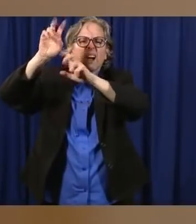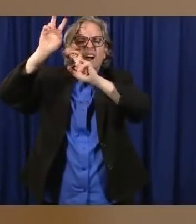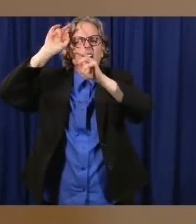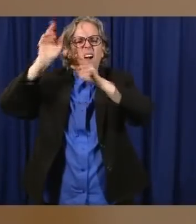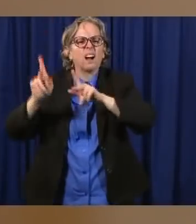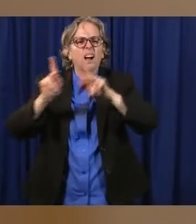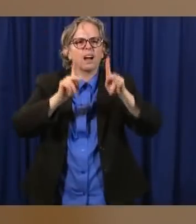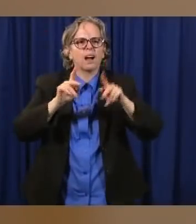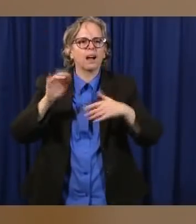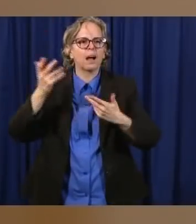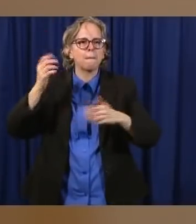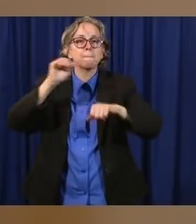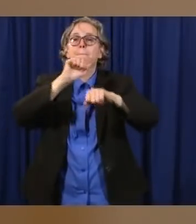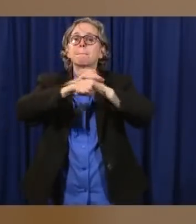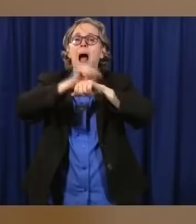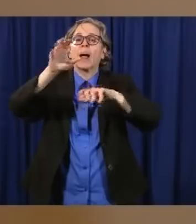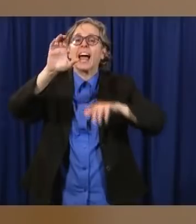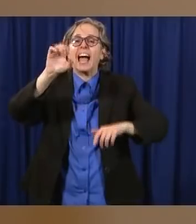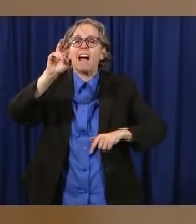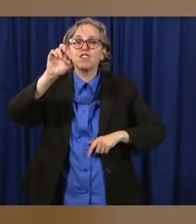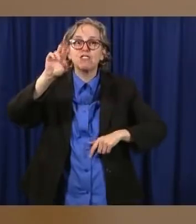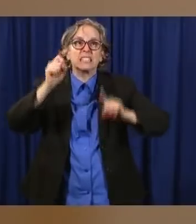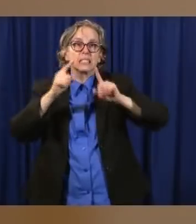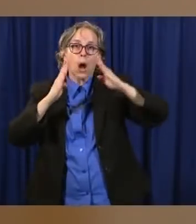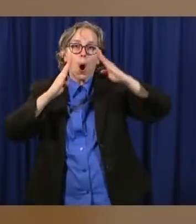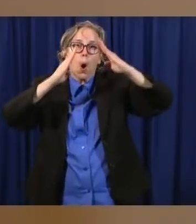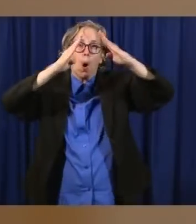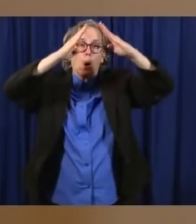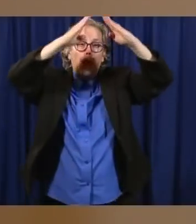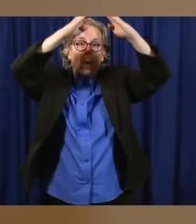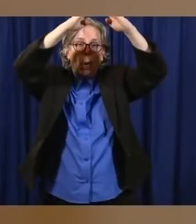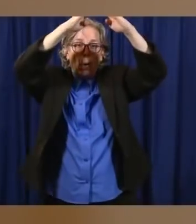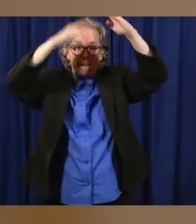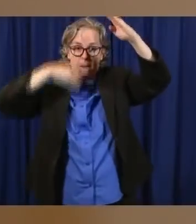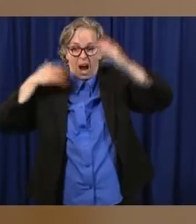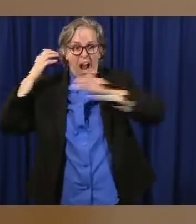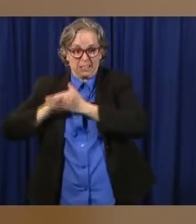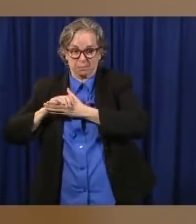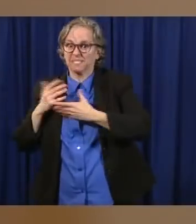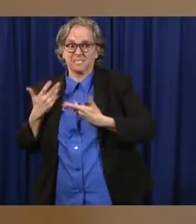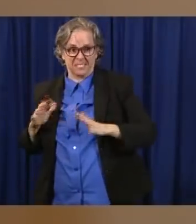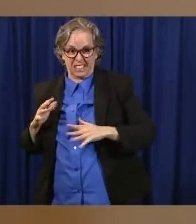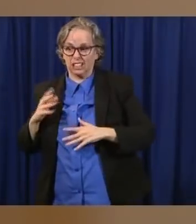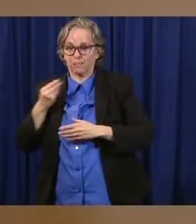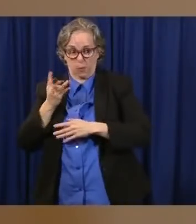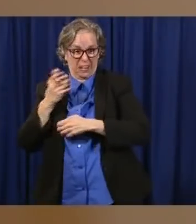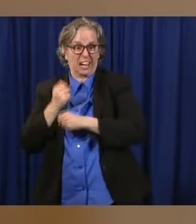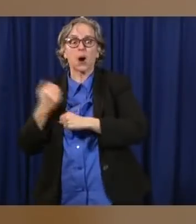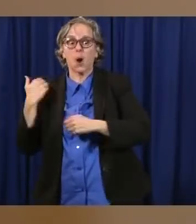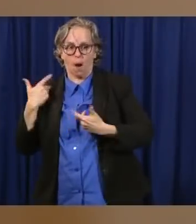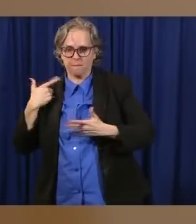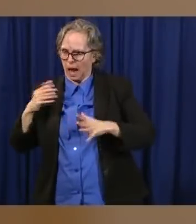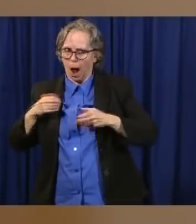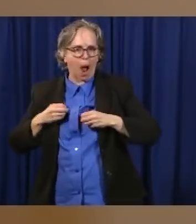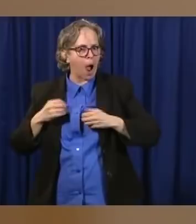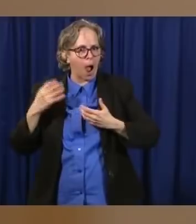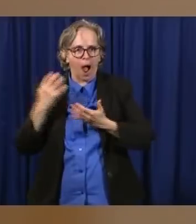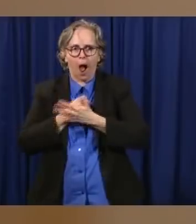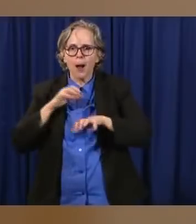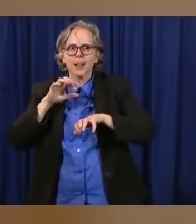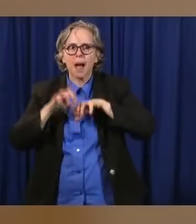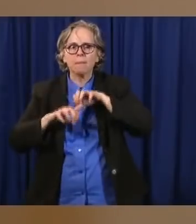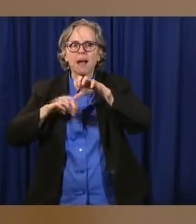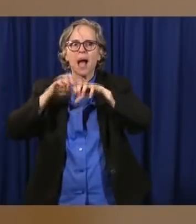He and I had the opportunity a couple years ago to try to climb the tallest mountain, Mount Whitney, here in the United